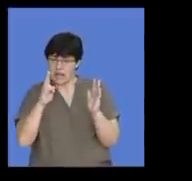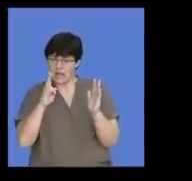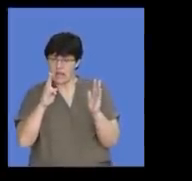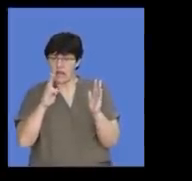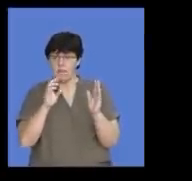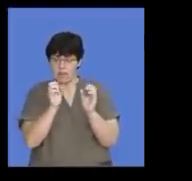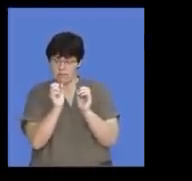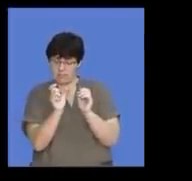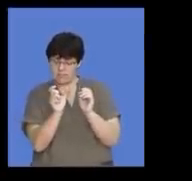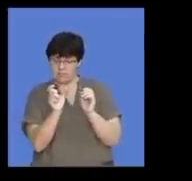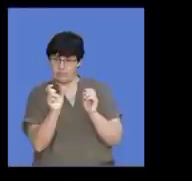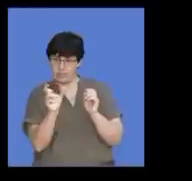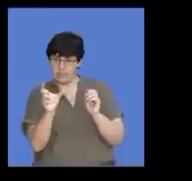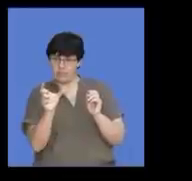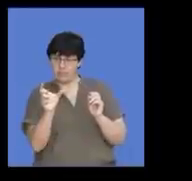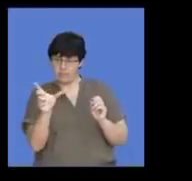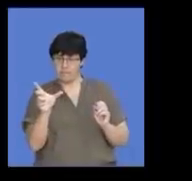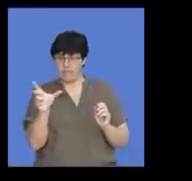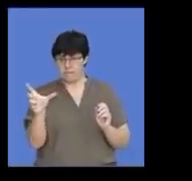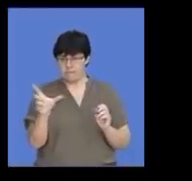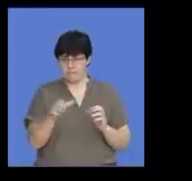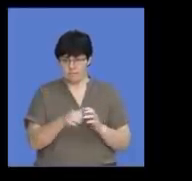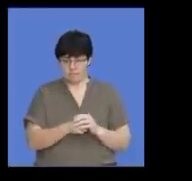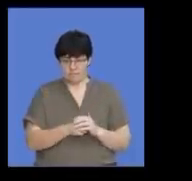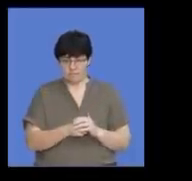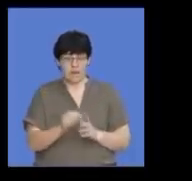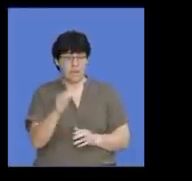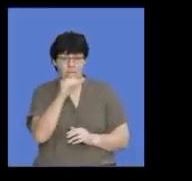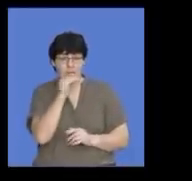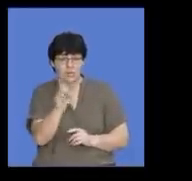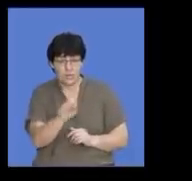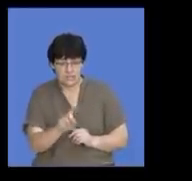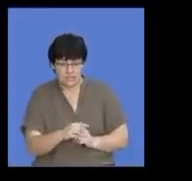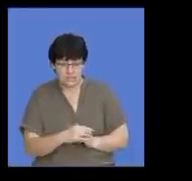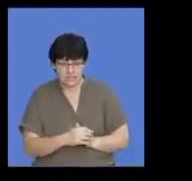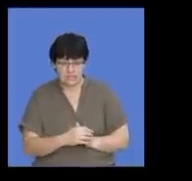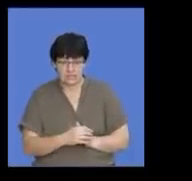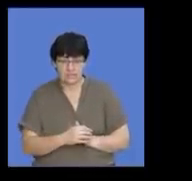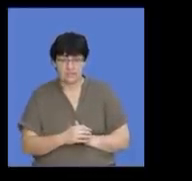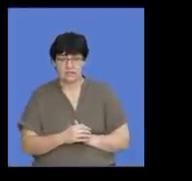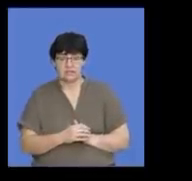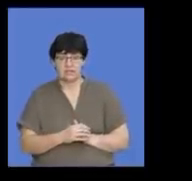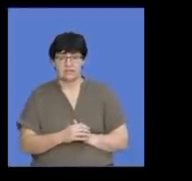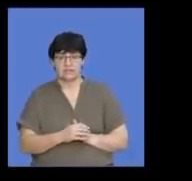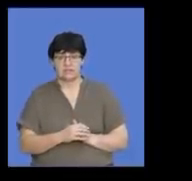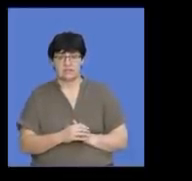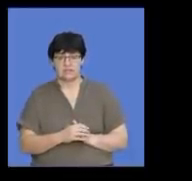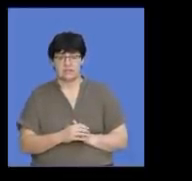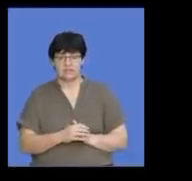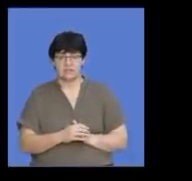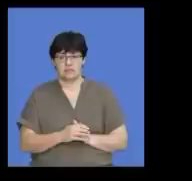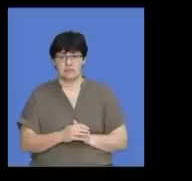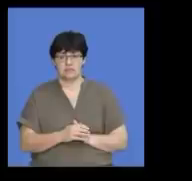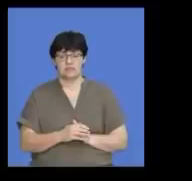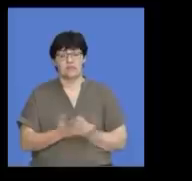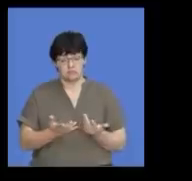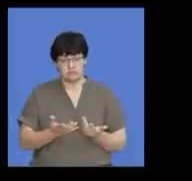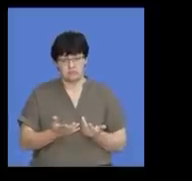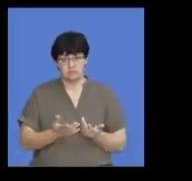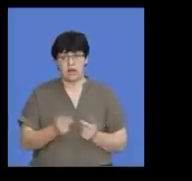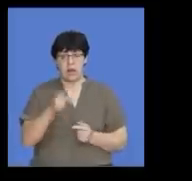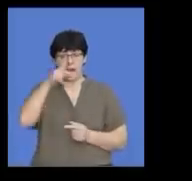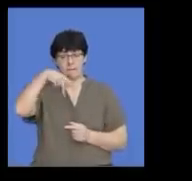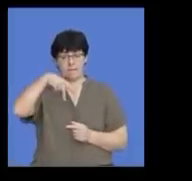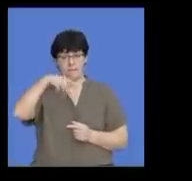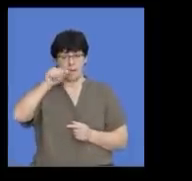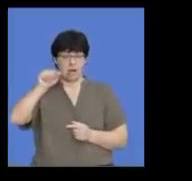lines are spaced far apart. And what does this mean? It means that in PAL, which is the map that we